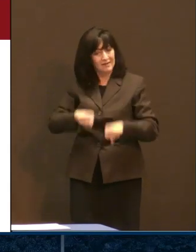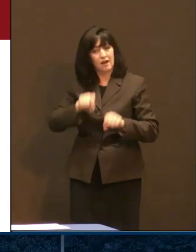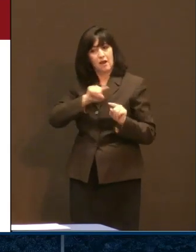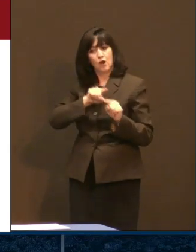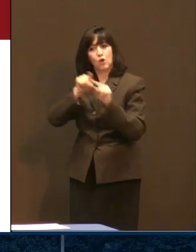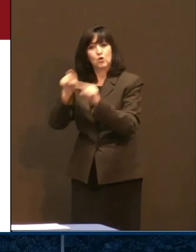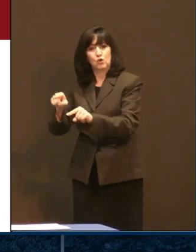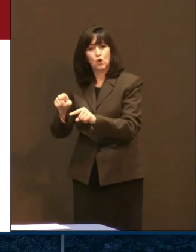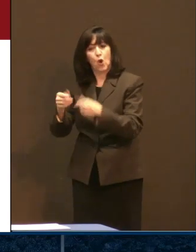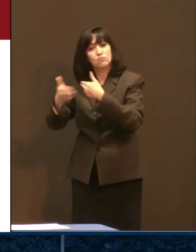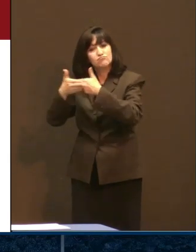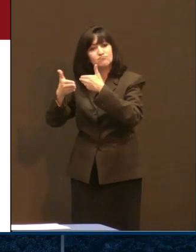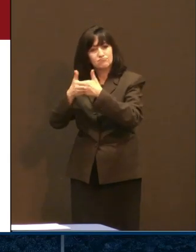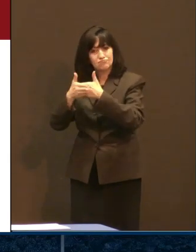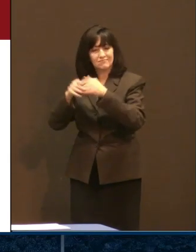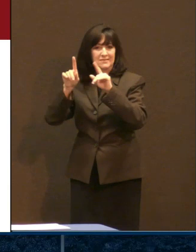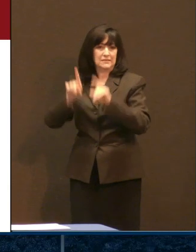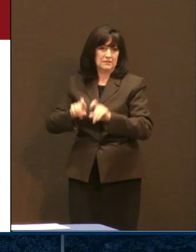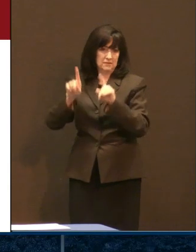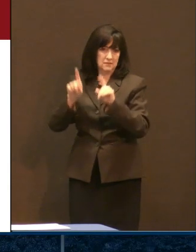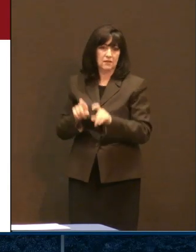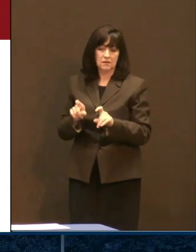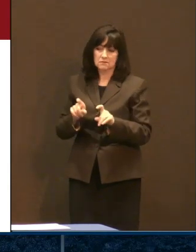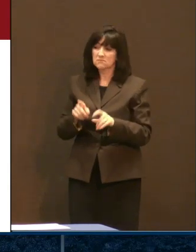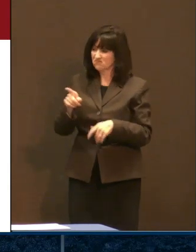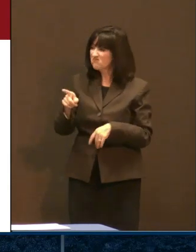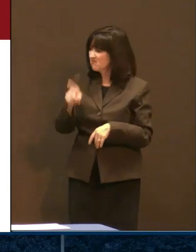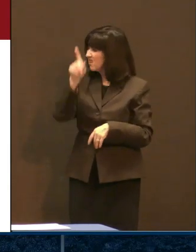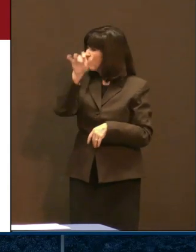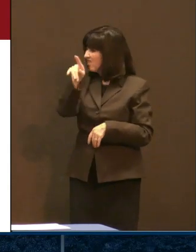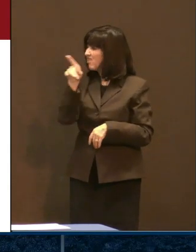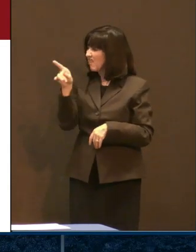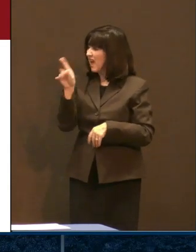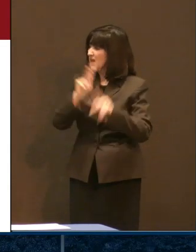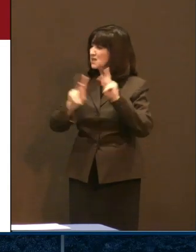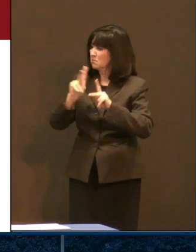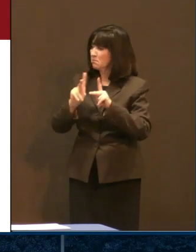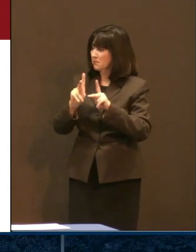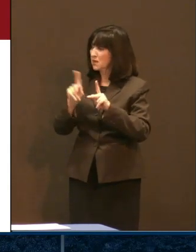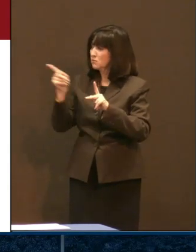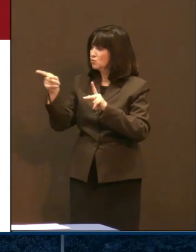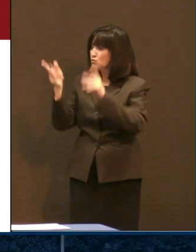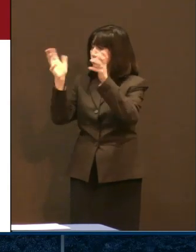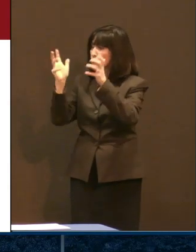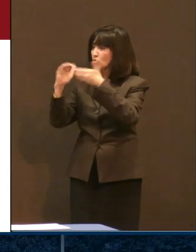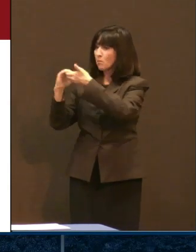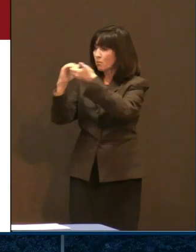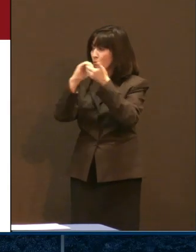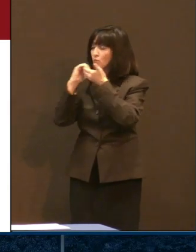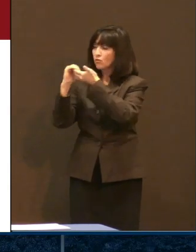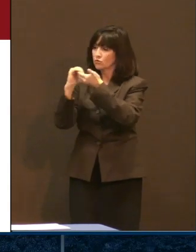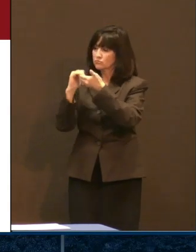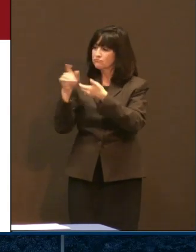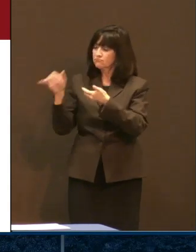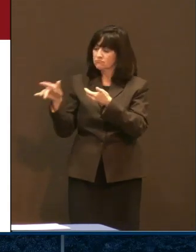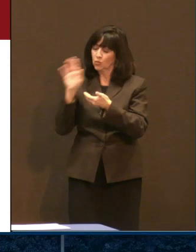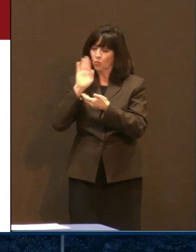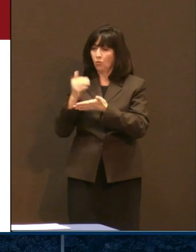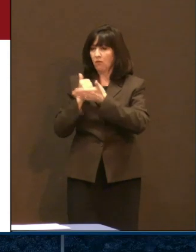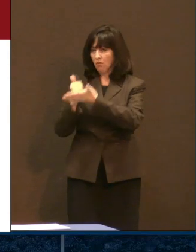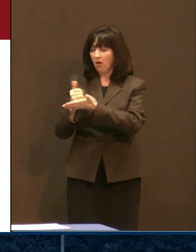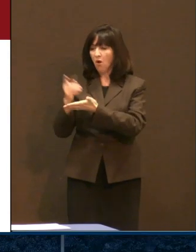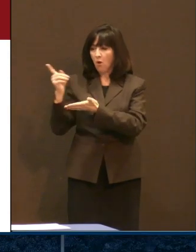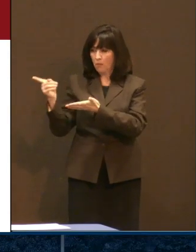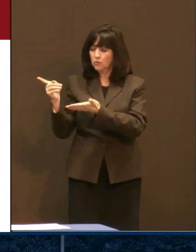Executive Meyer, is going to be a really big partner moving forward in terms of resources that he can bring to bear and his